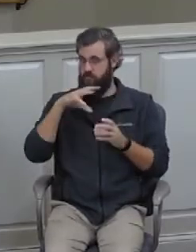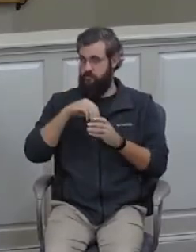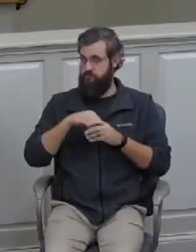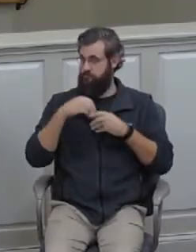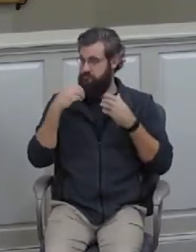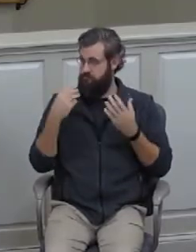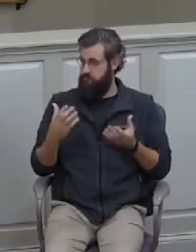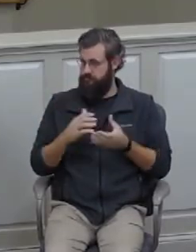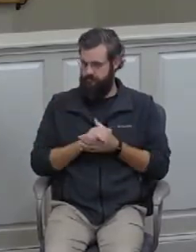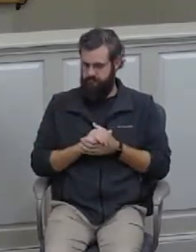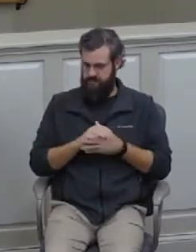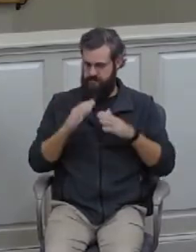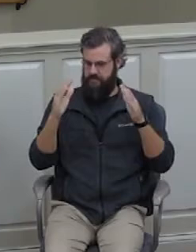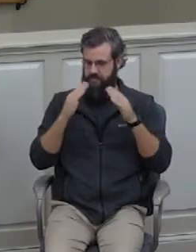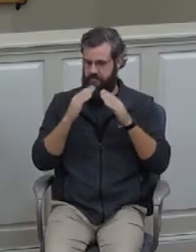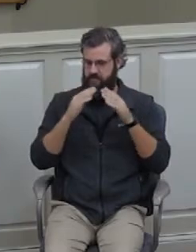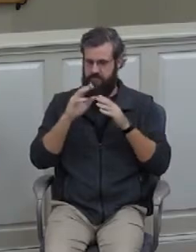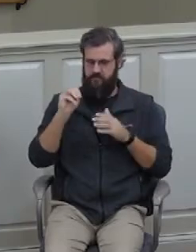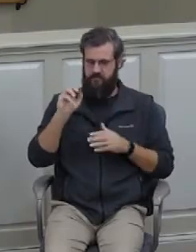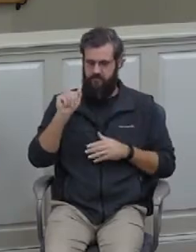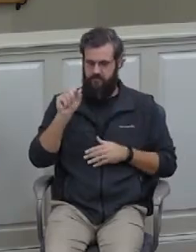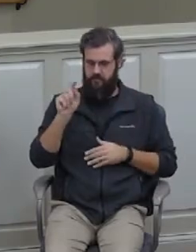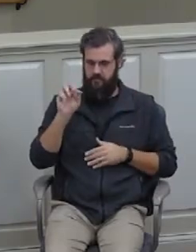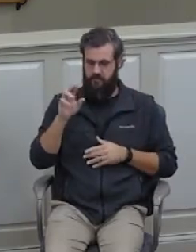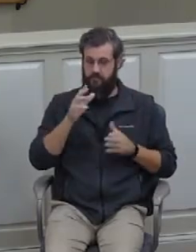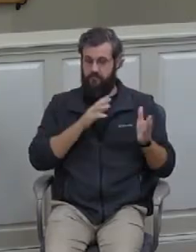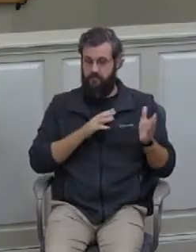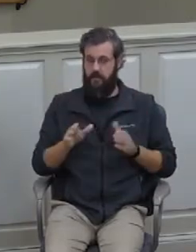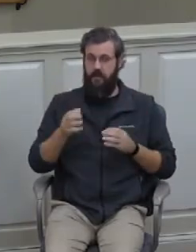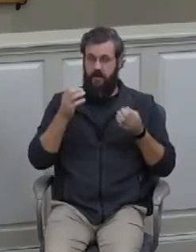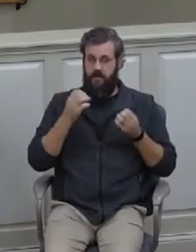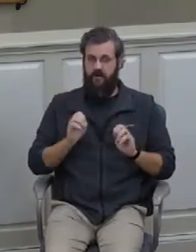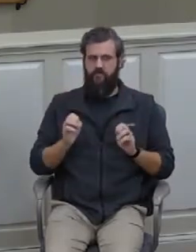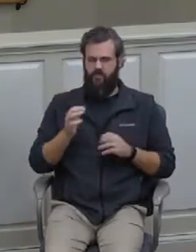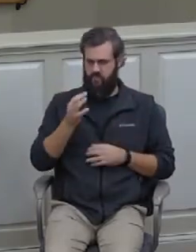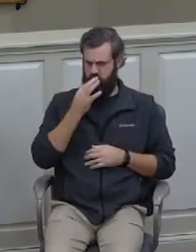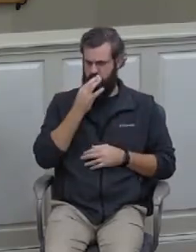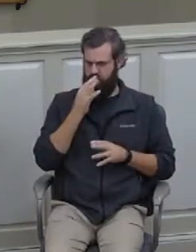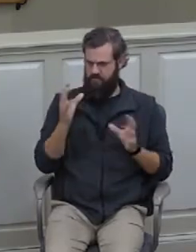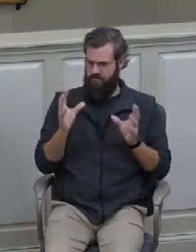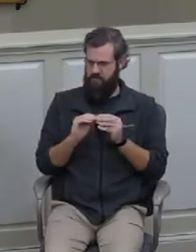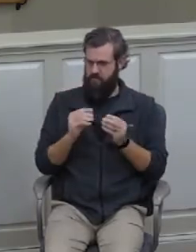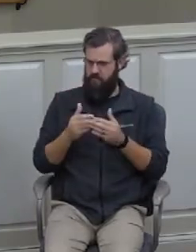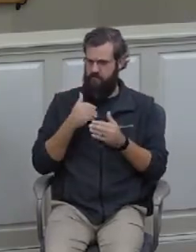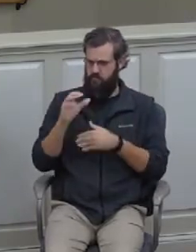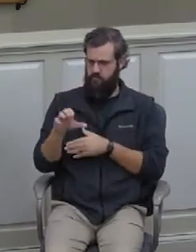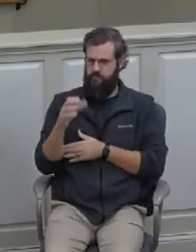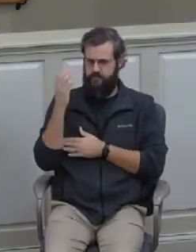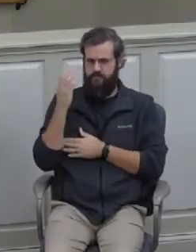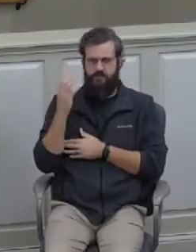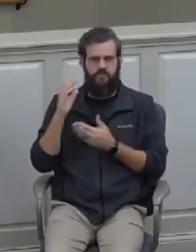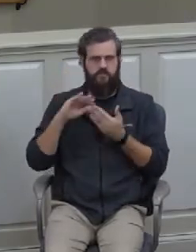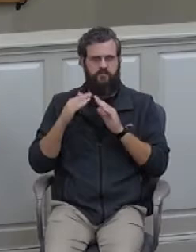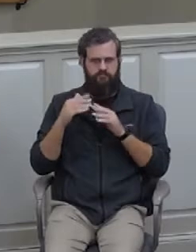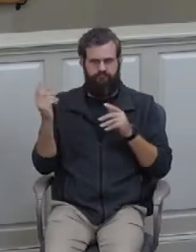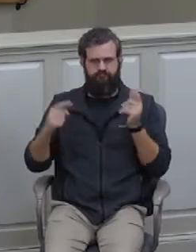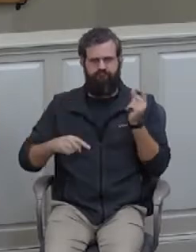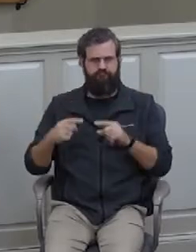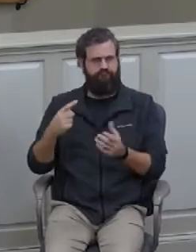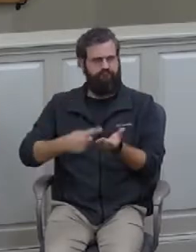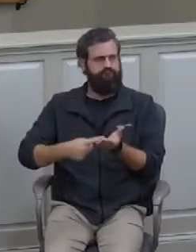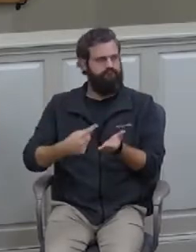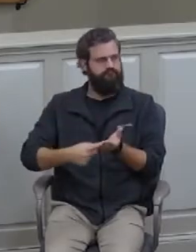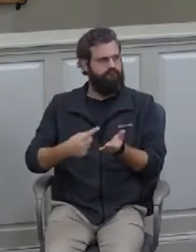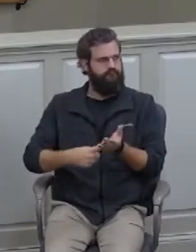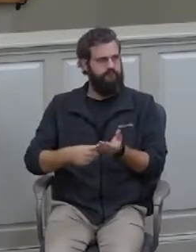the beginning of our downtown master plan effort, which I think we will have a meeting before Christmas in our community to begin discussions on that.